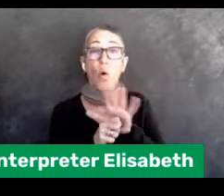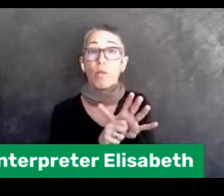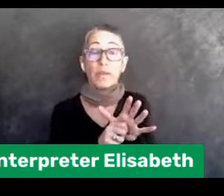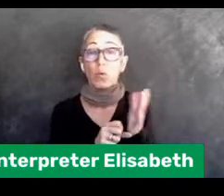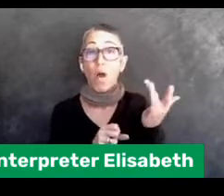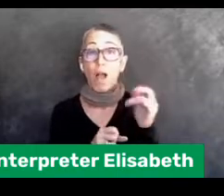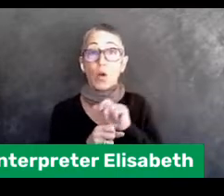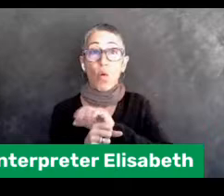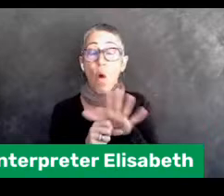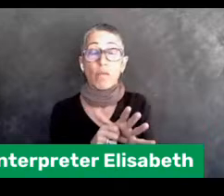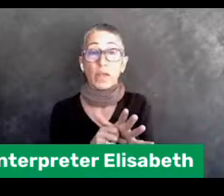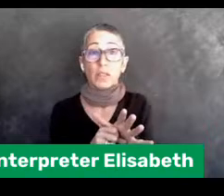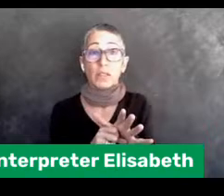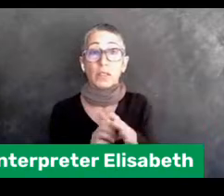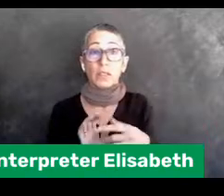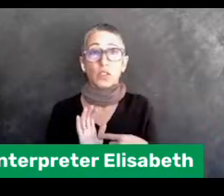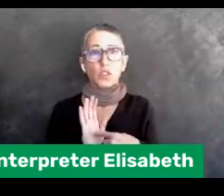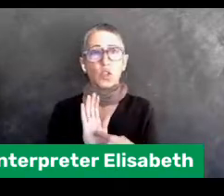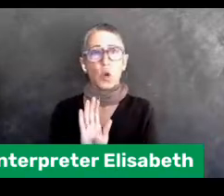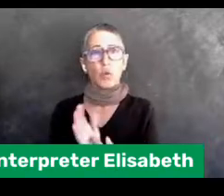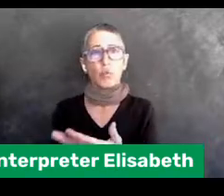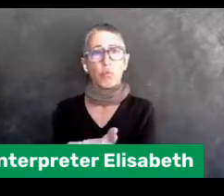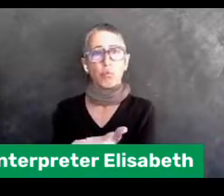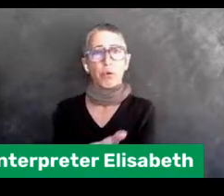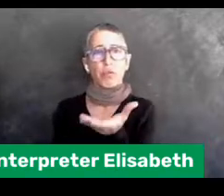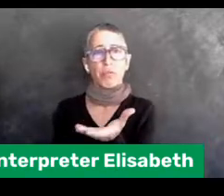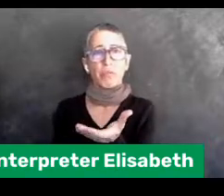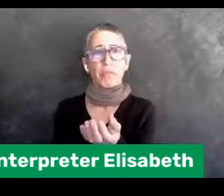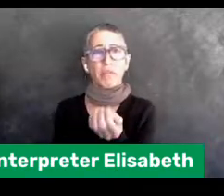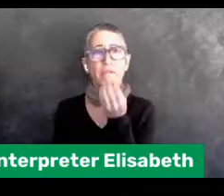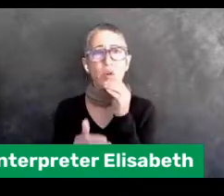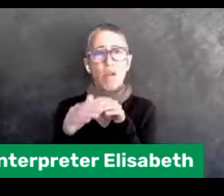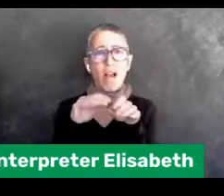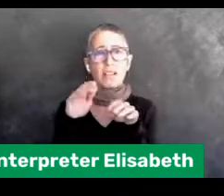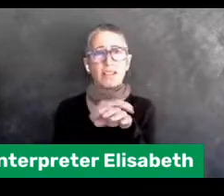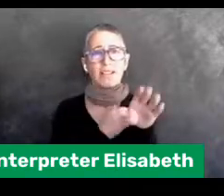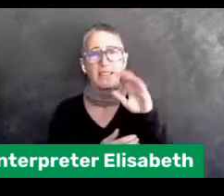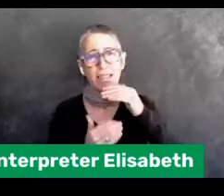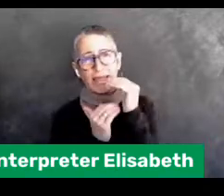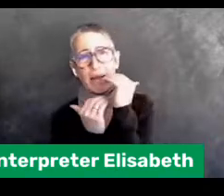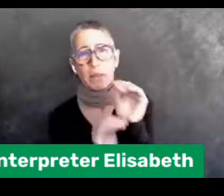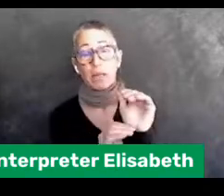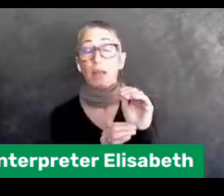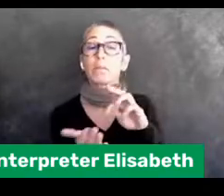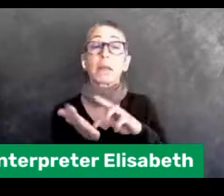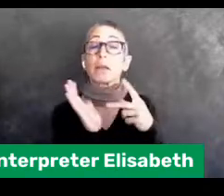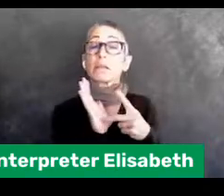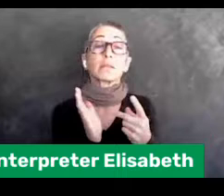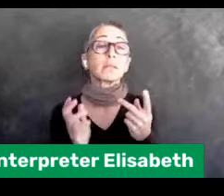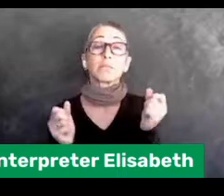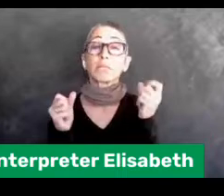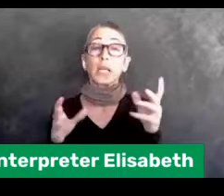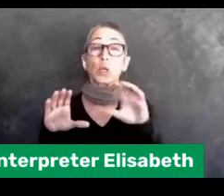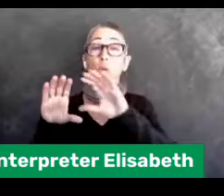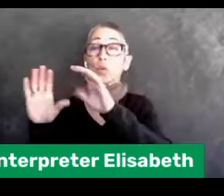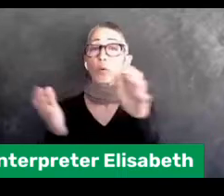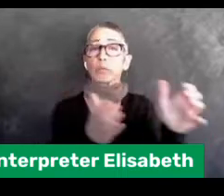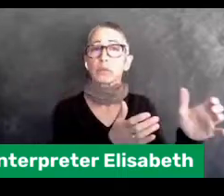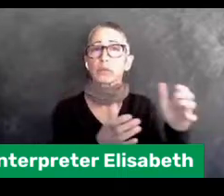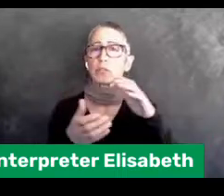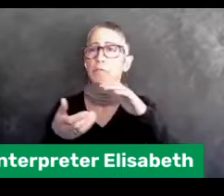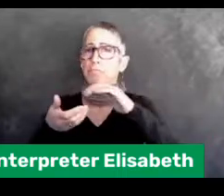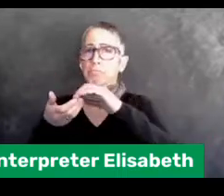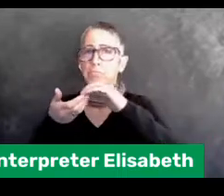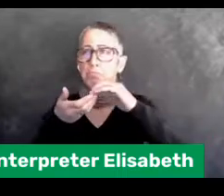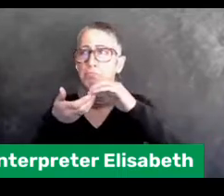in a community, and food access was one. So all of these different groups came together to say, hey, we're going to team up